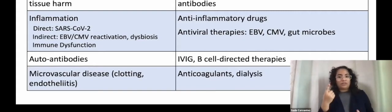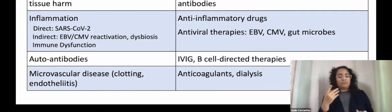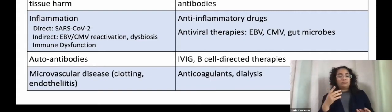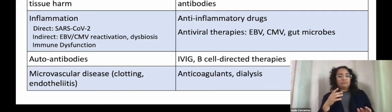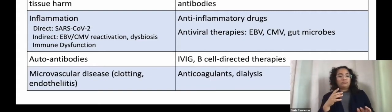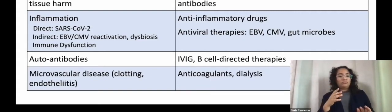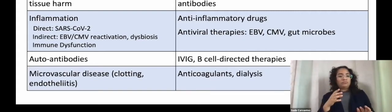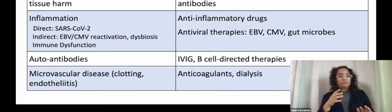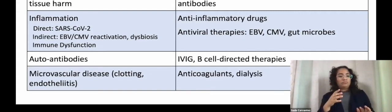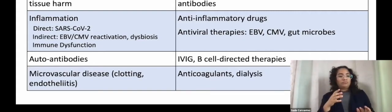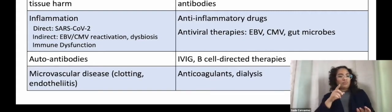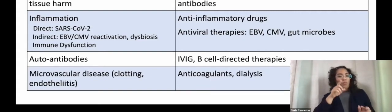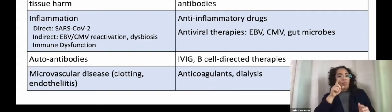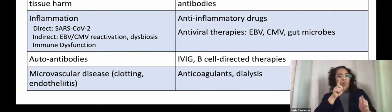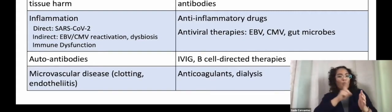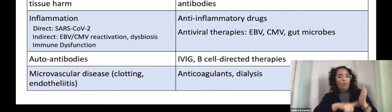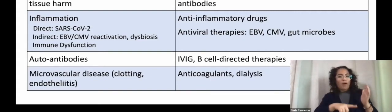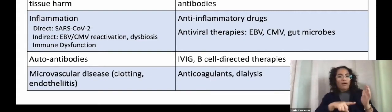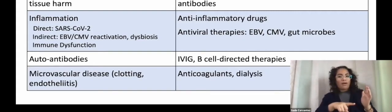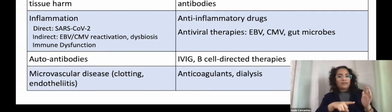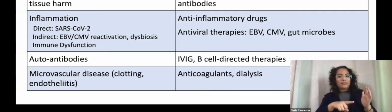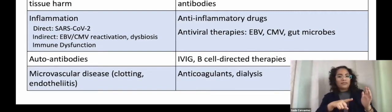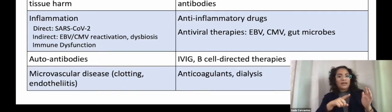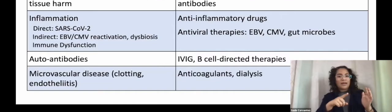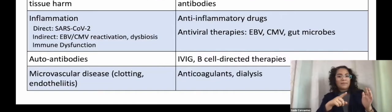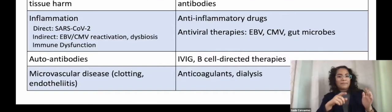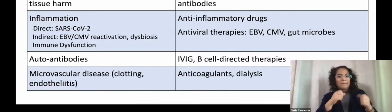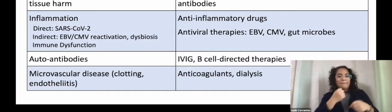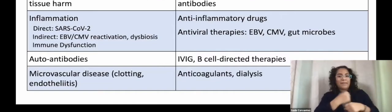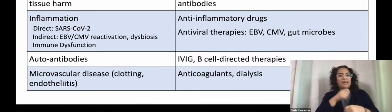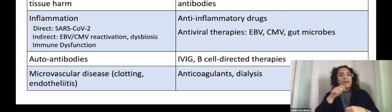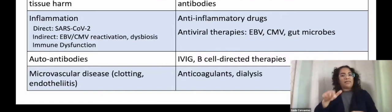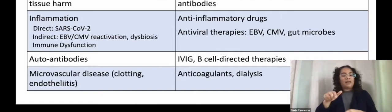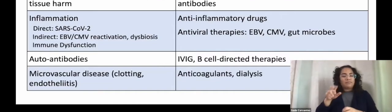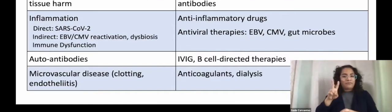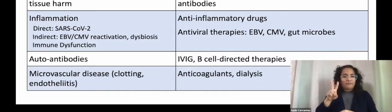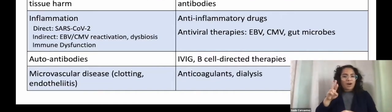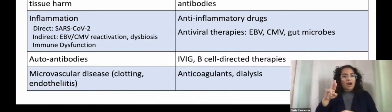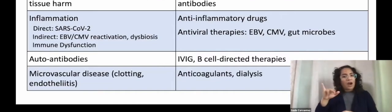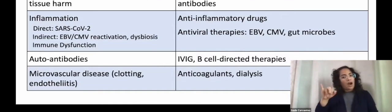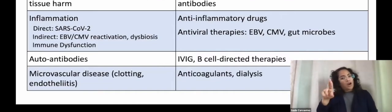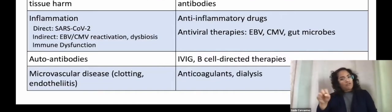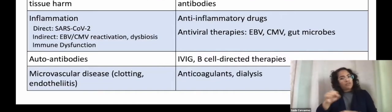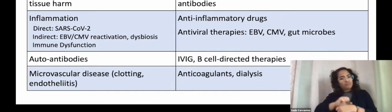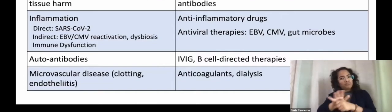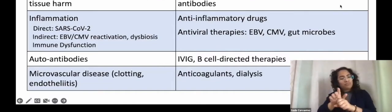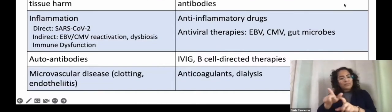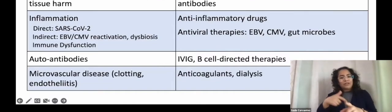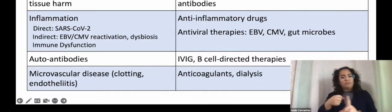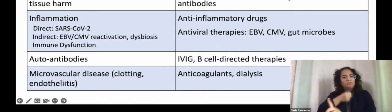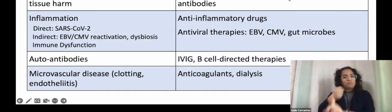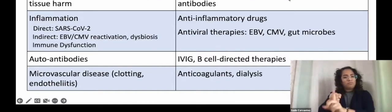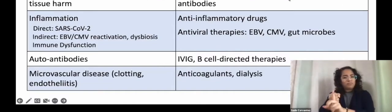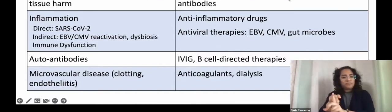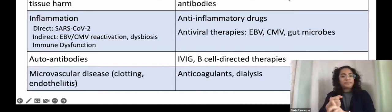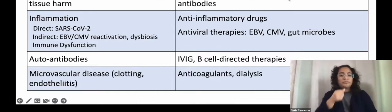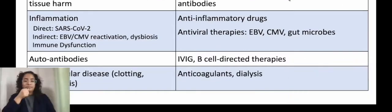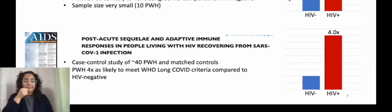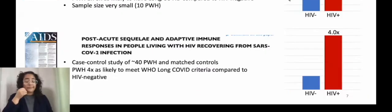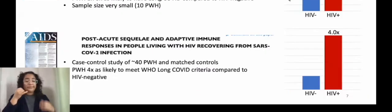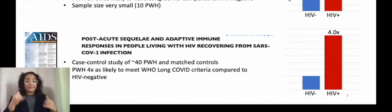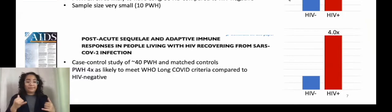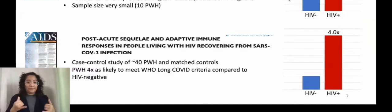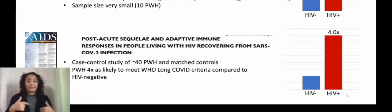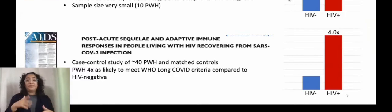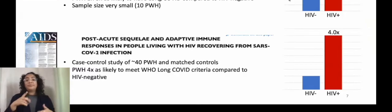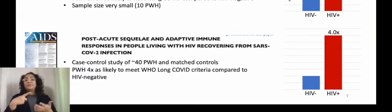actually driving the disease. So I'm now going to transition in the last couple of minutes, talk about HIV and long COVID